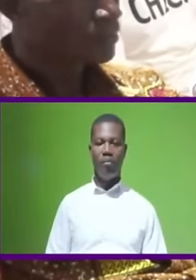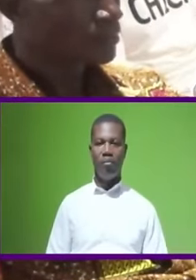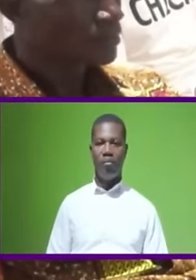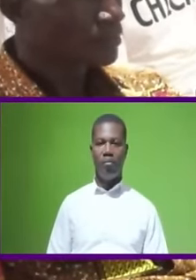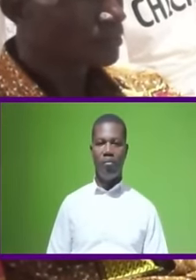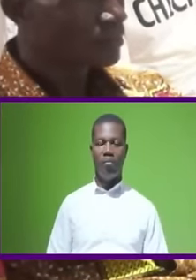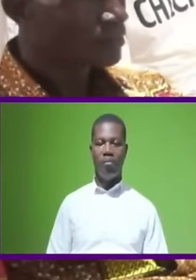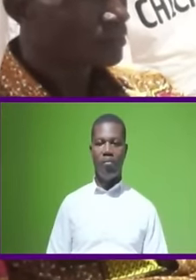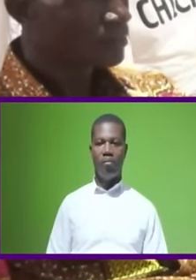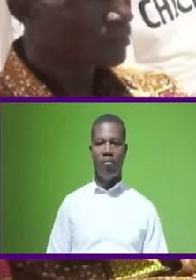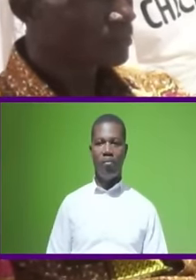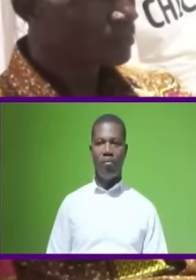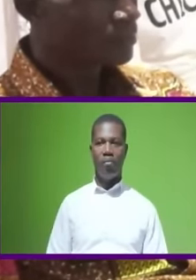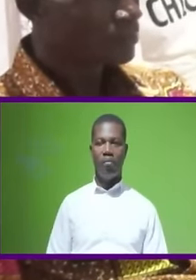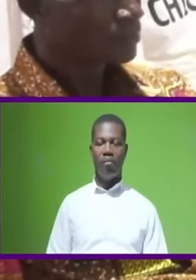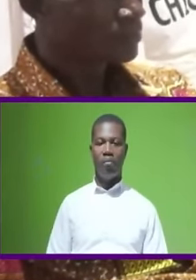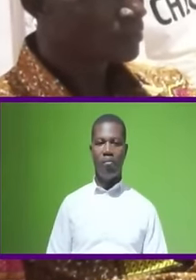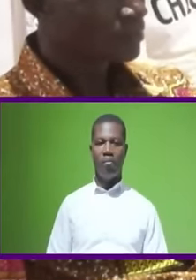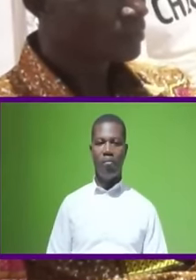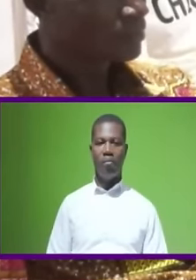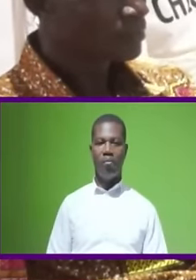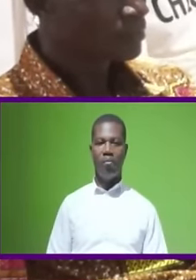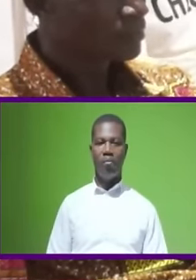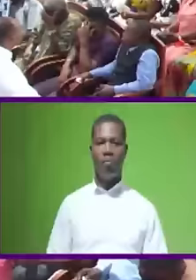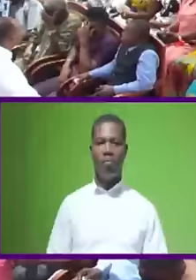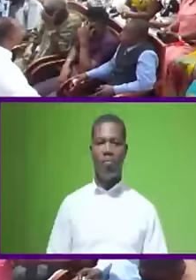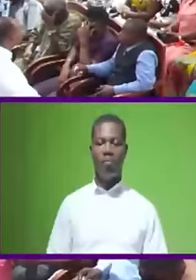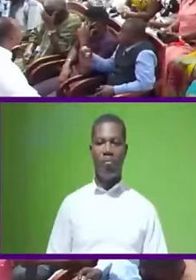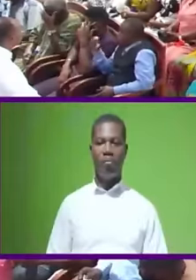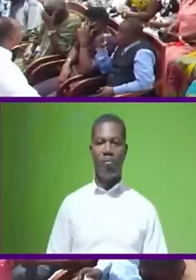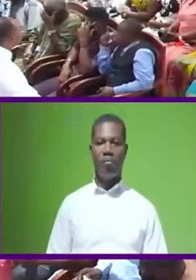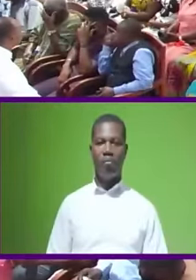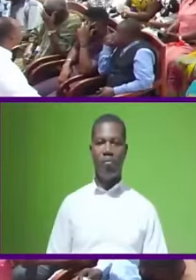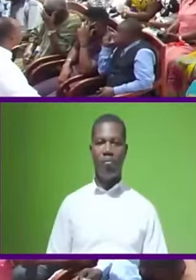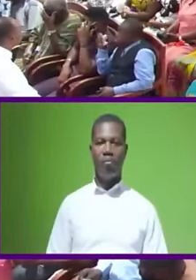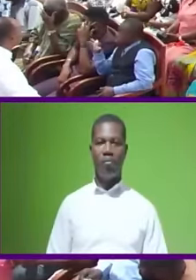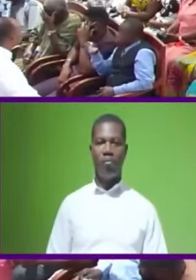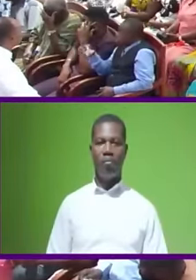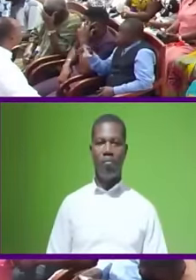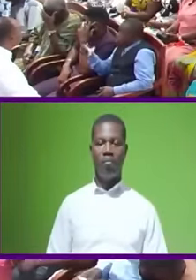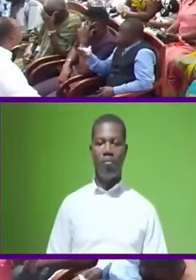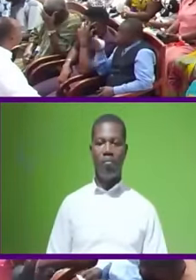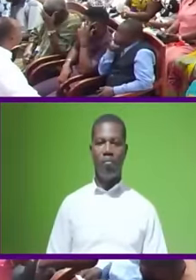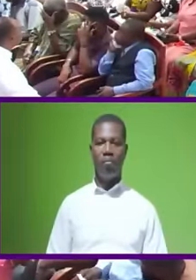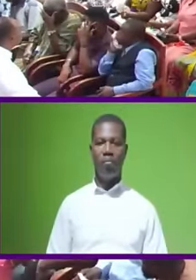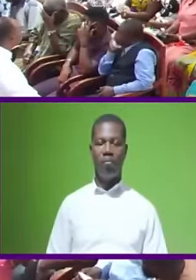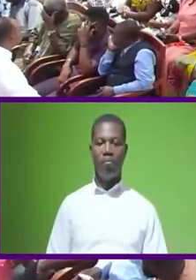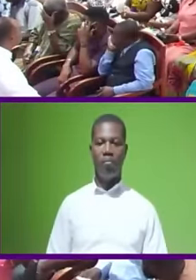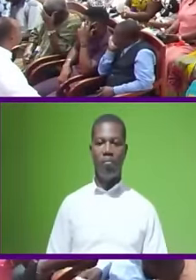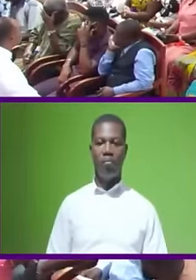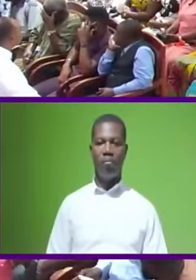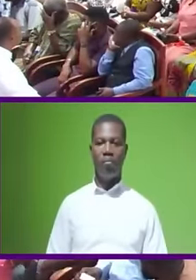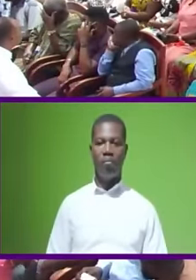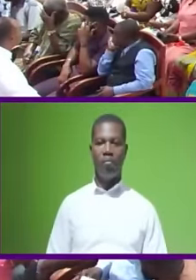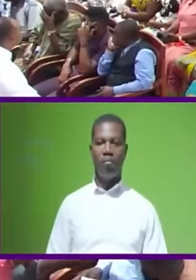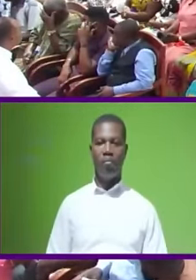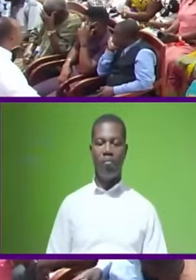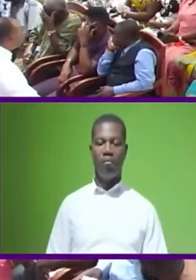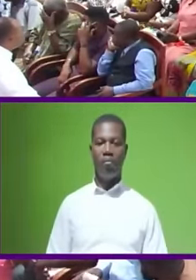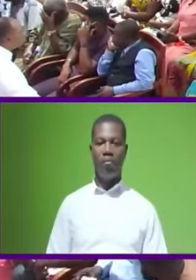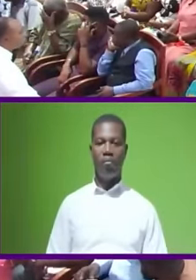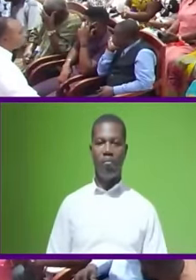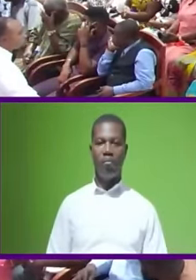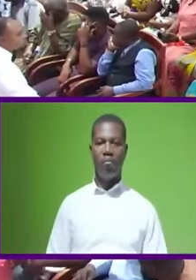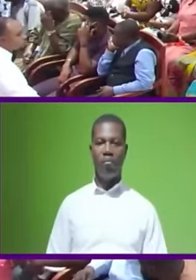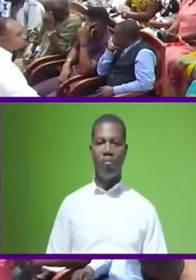Philadelphia movement members have before and after testimonies. So what we ought to do is to seek for its continuity